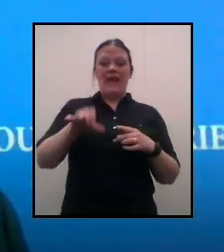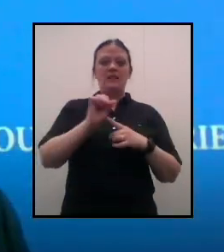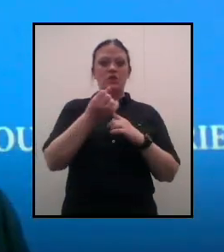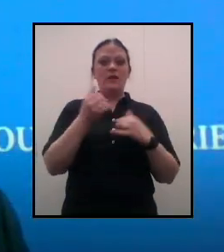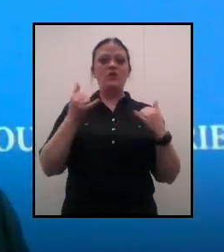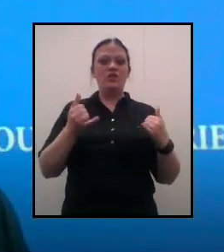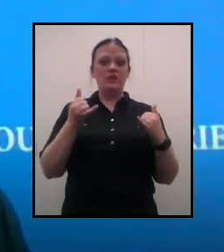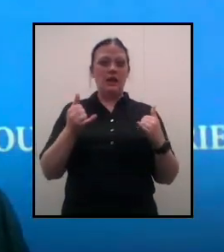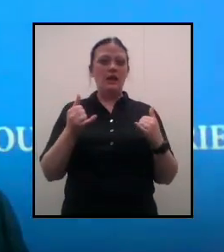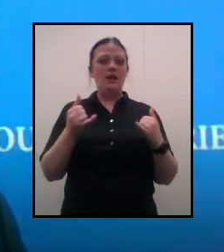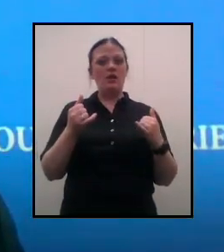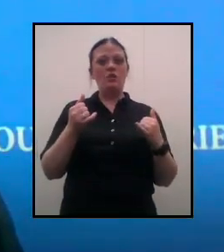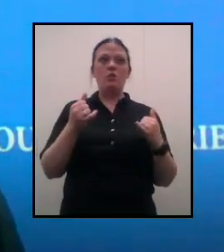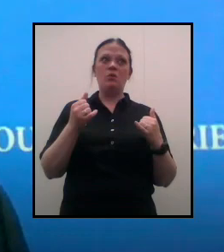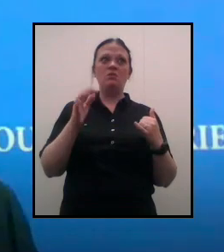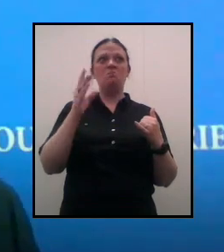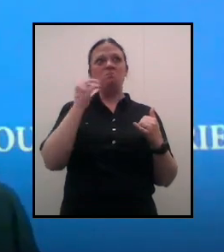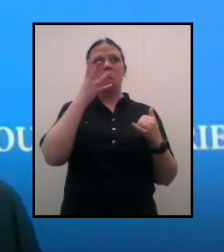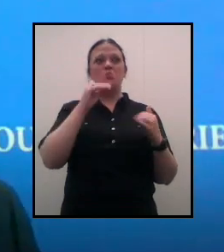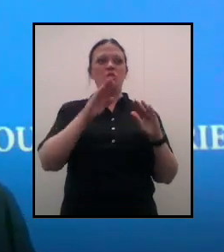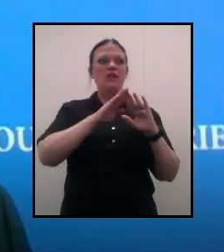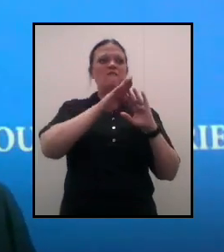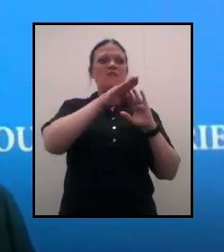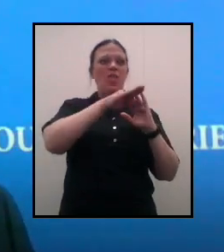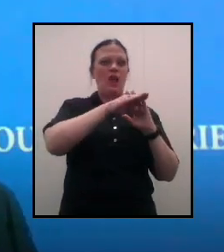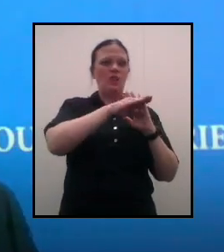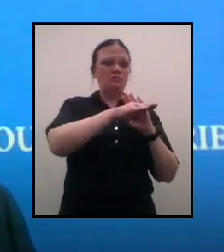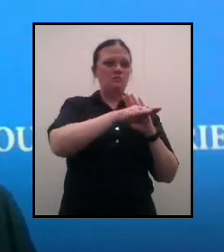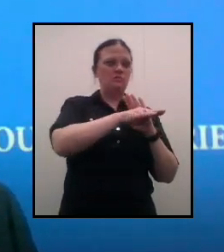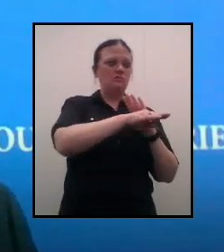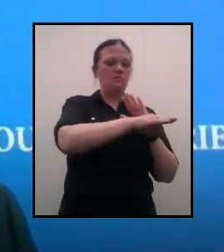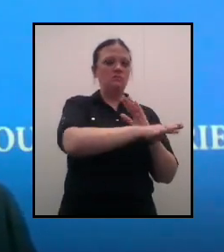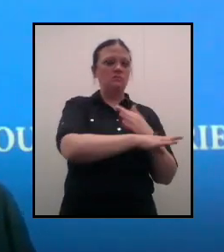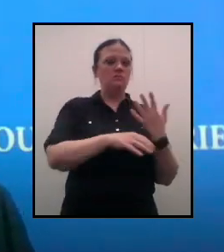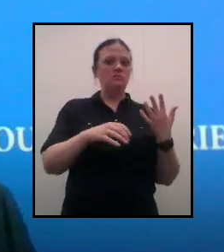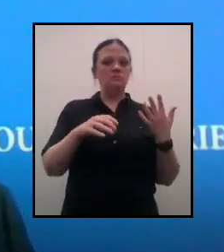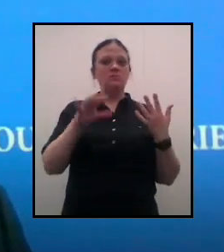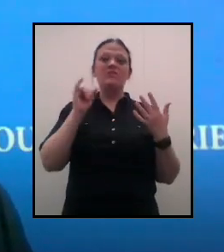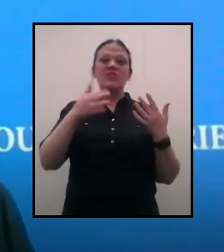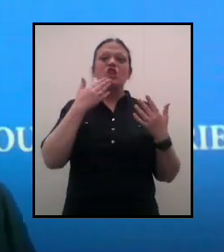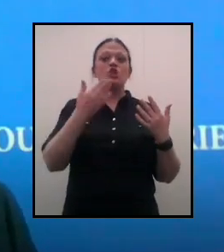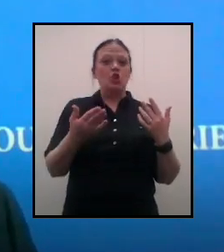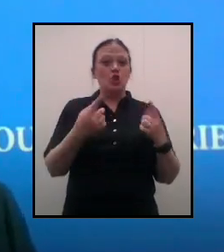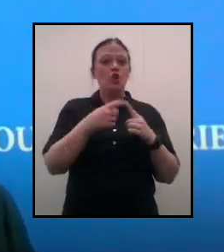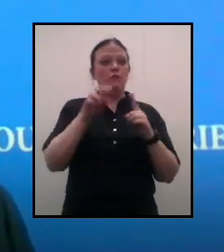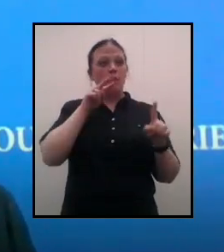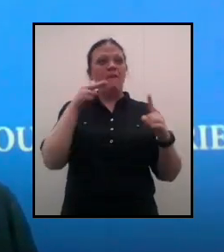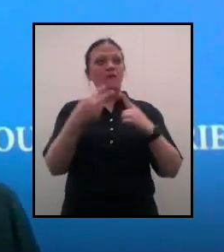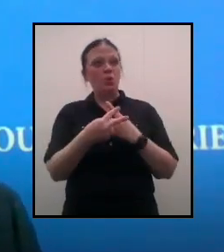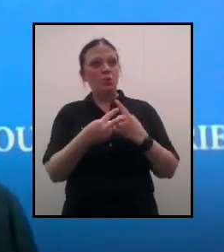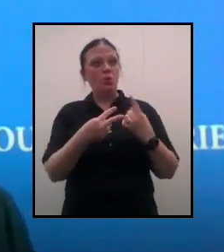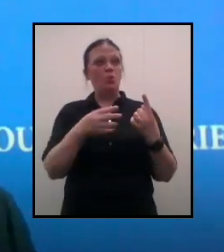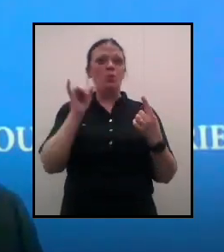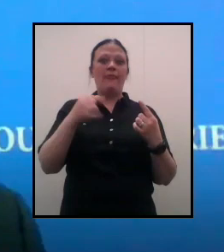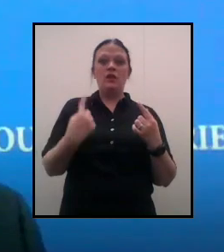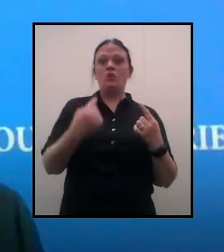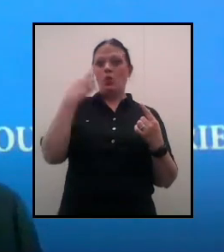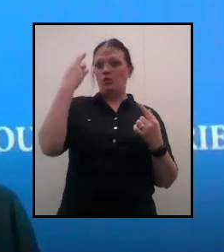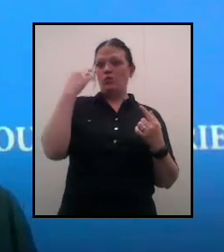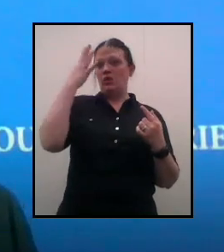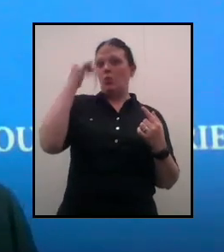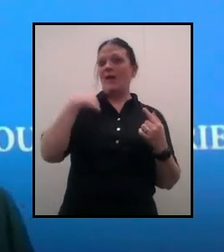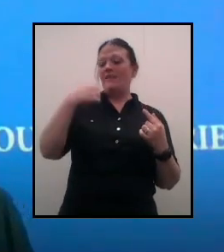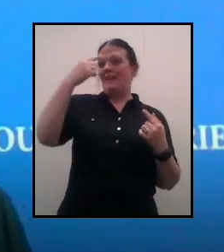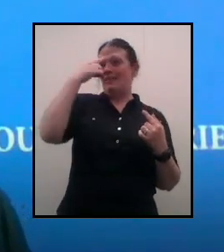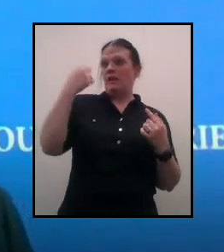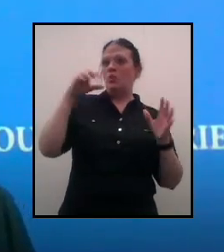we're kind of fairly flat according to the modeling, and that's good from a standpoint of, that means that's one of the reasons why I think we could